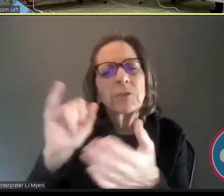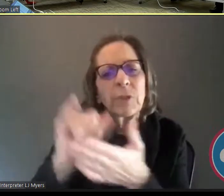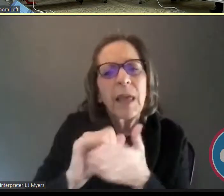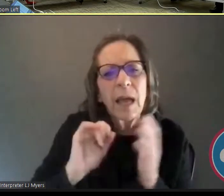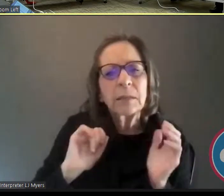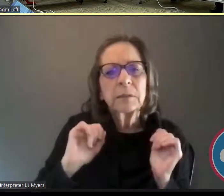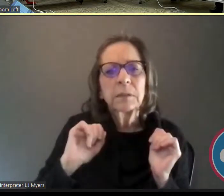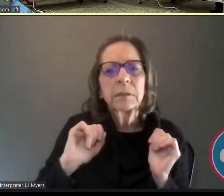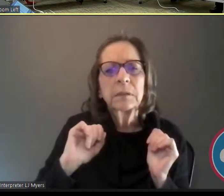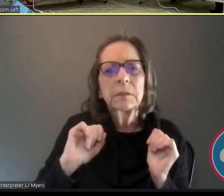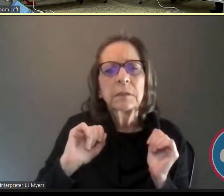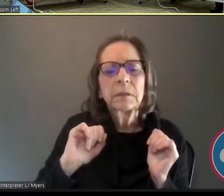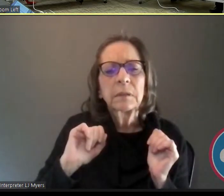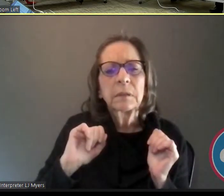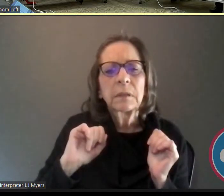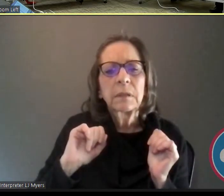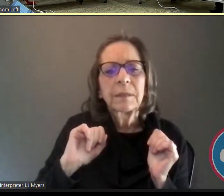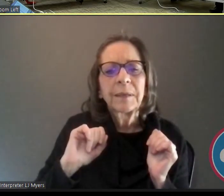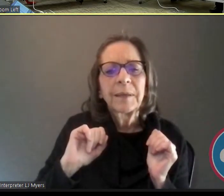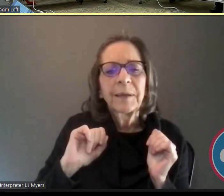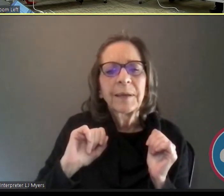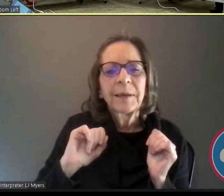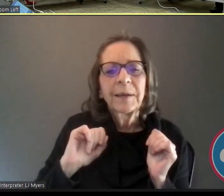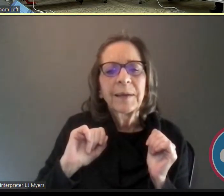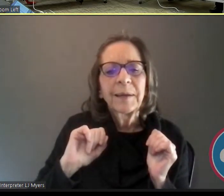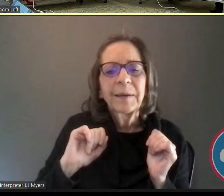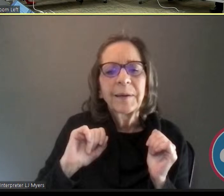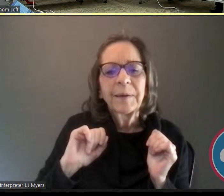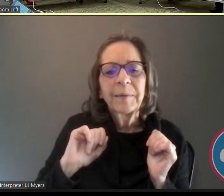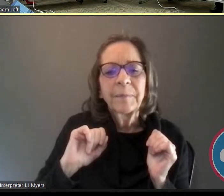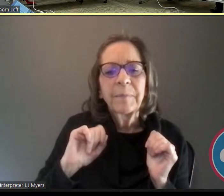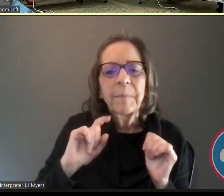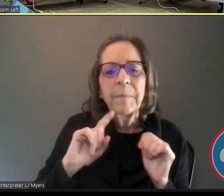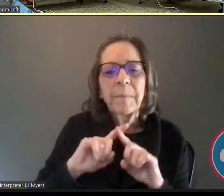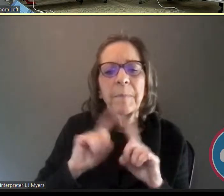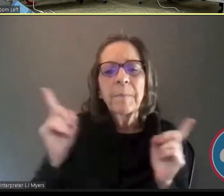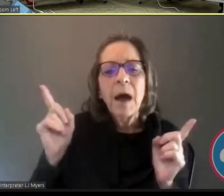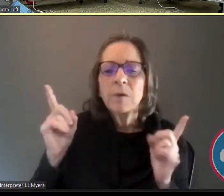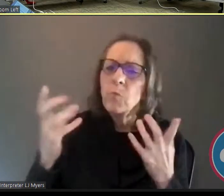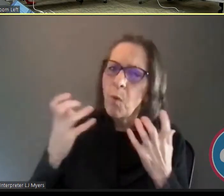there, but keep up the good work in the loop. Keep them coming.